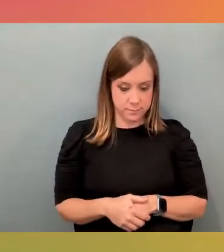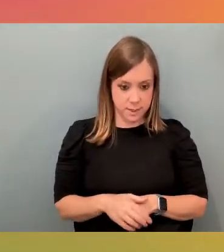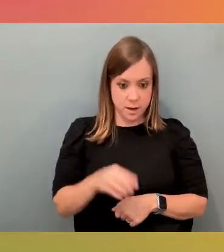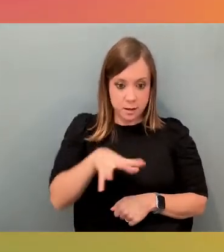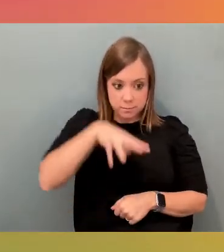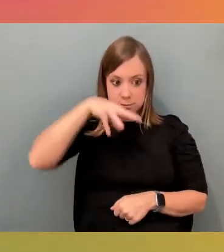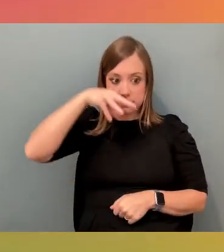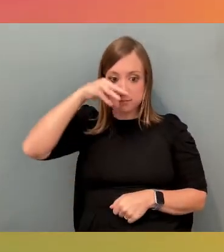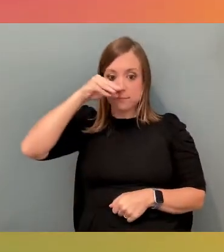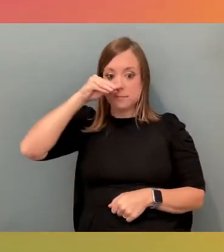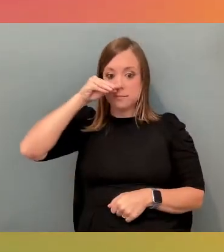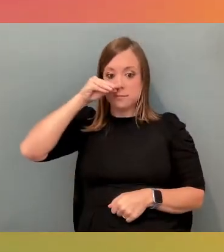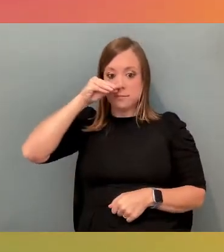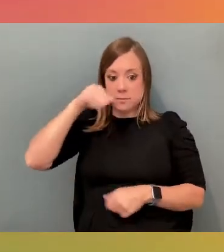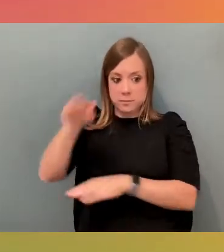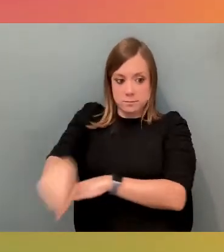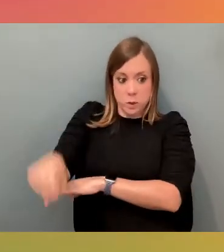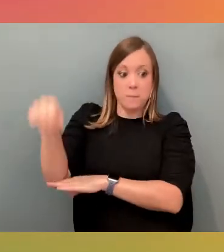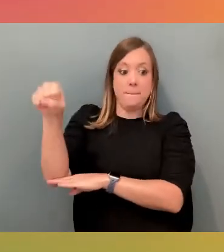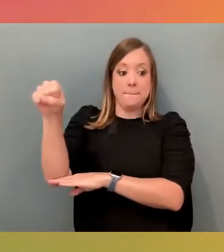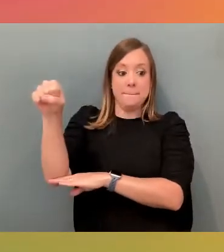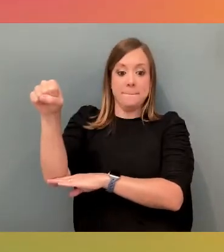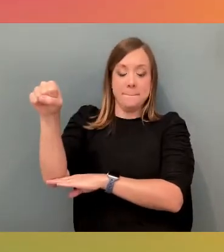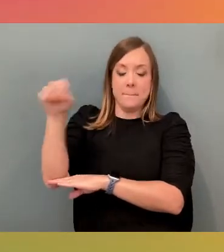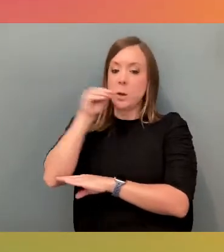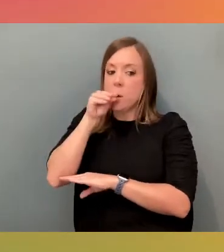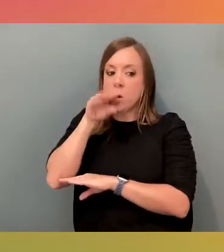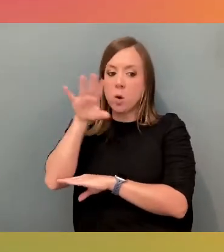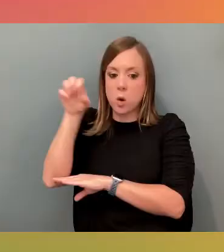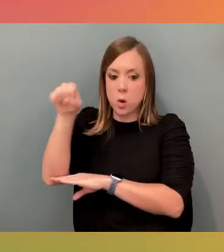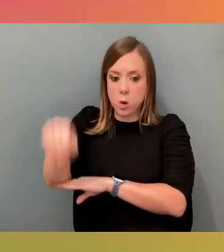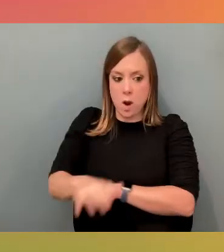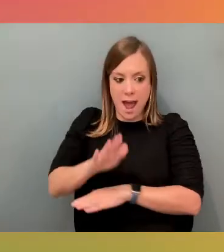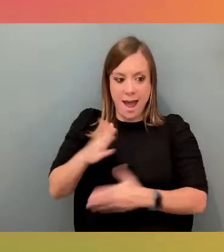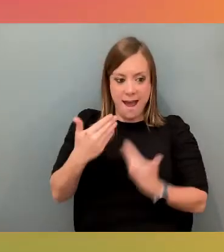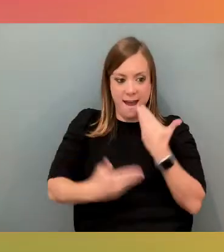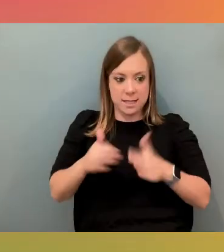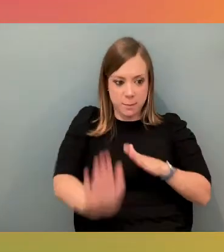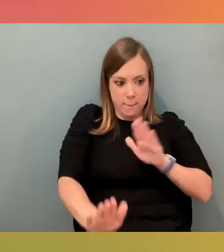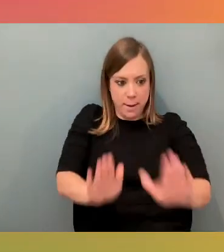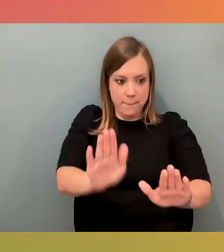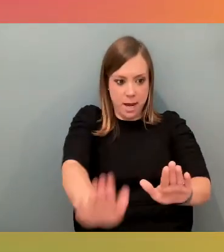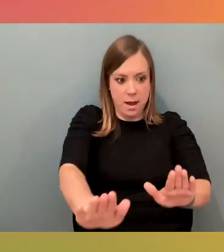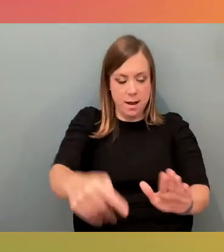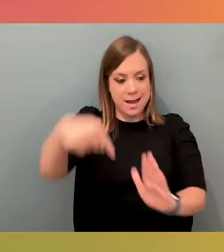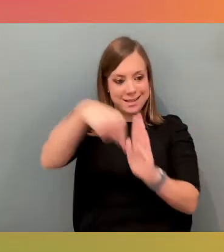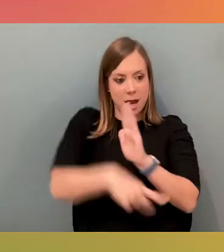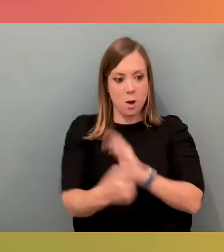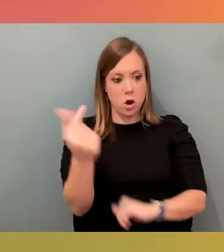Inhale, Ardha Uttanasana. Exhale, walk the hands downward facing dog.